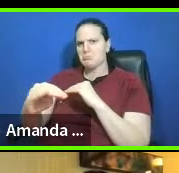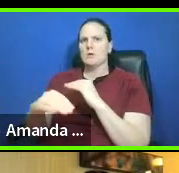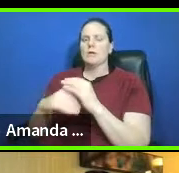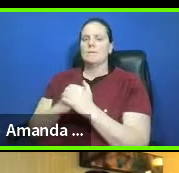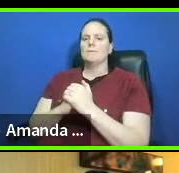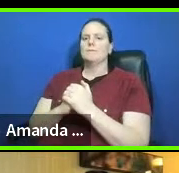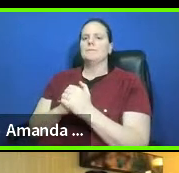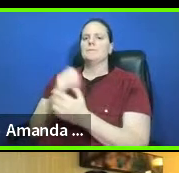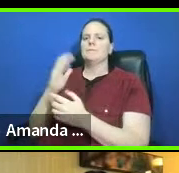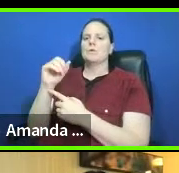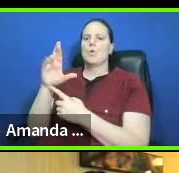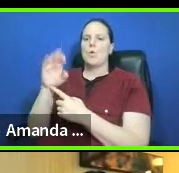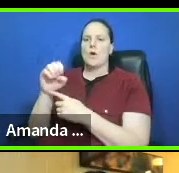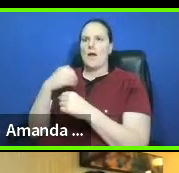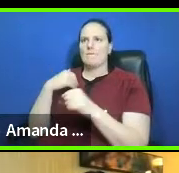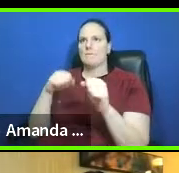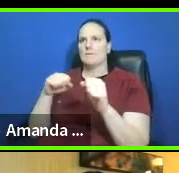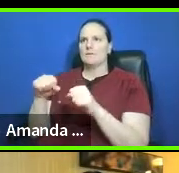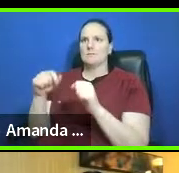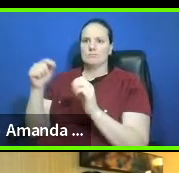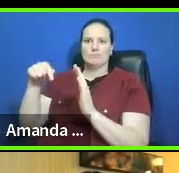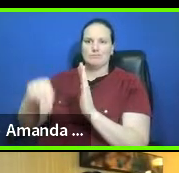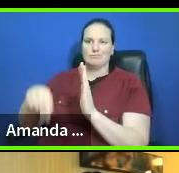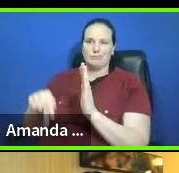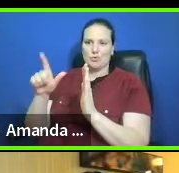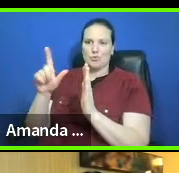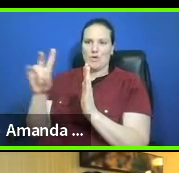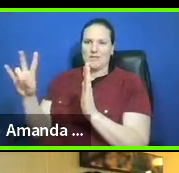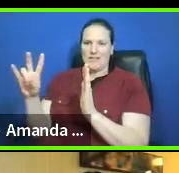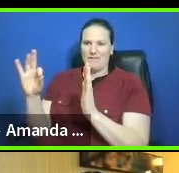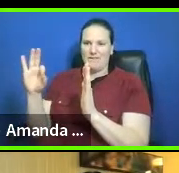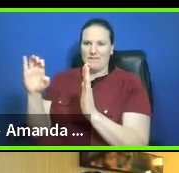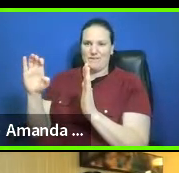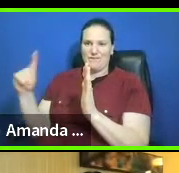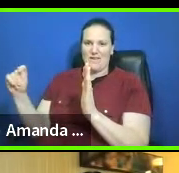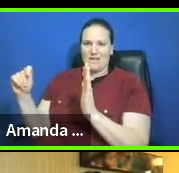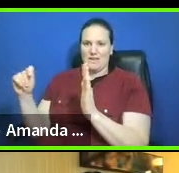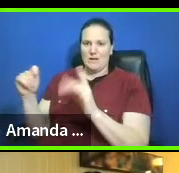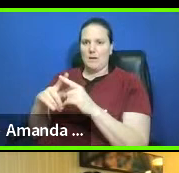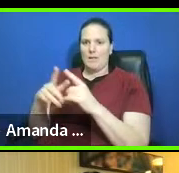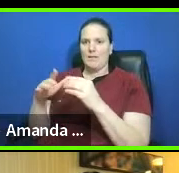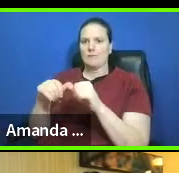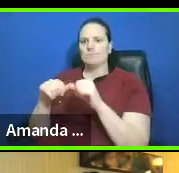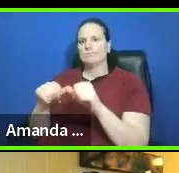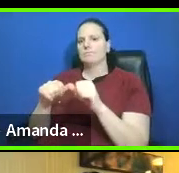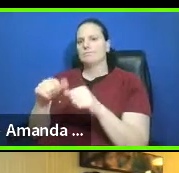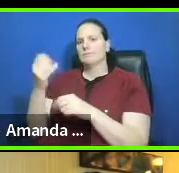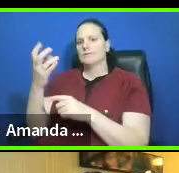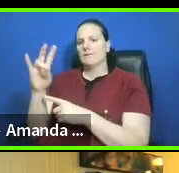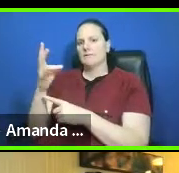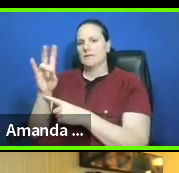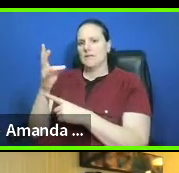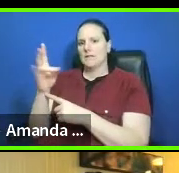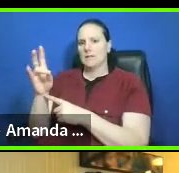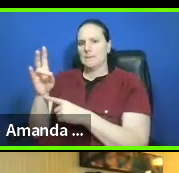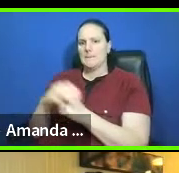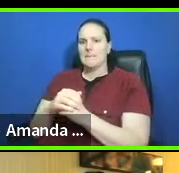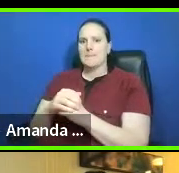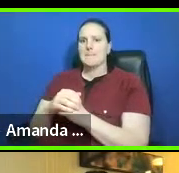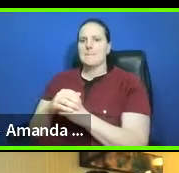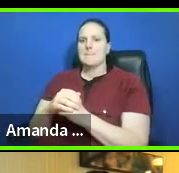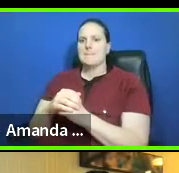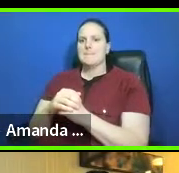The Corps has the ability to dredge to 27 feet, but they maintain it to 17. And so